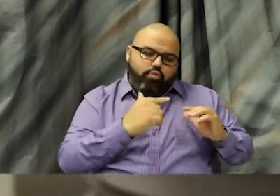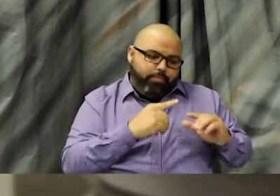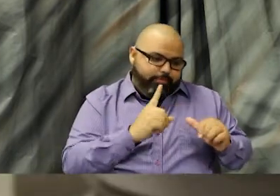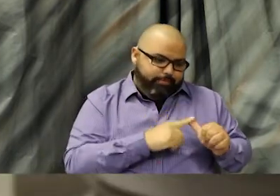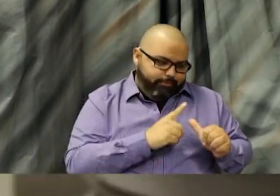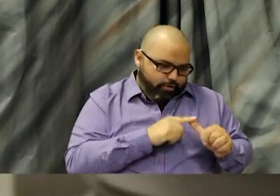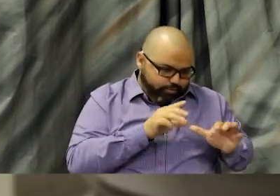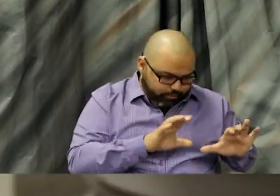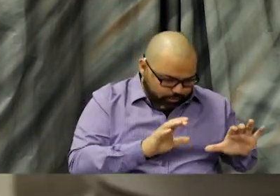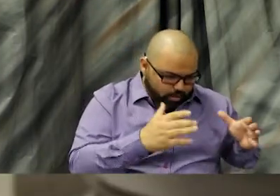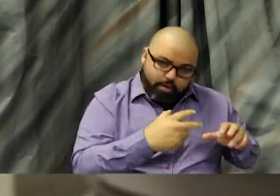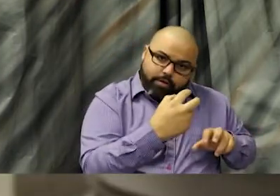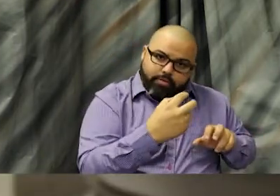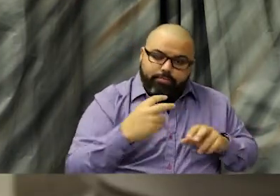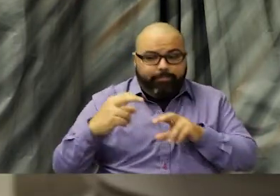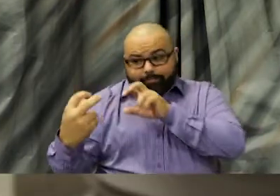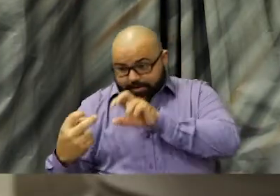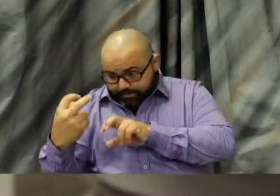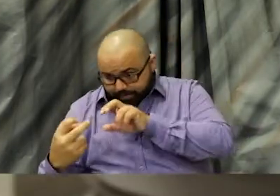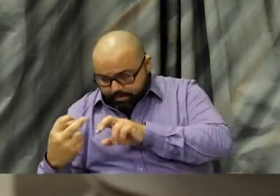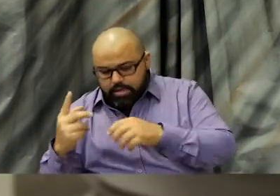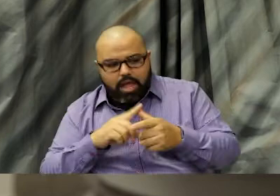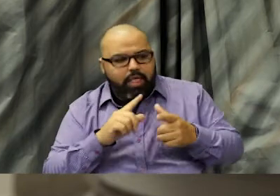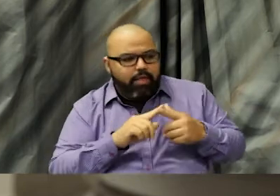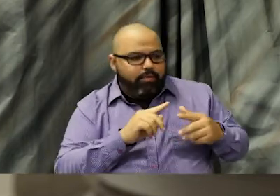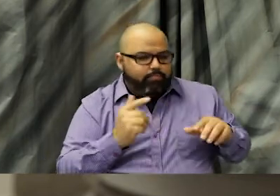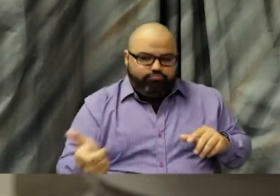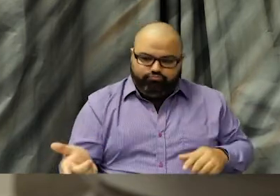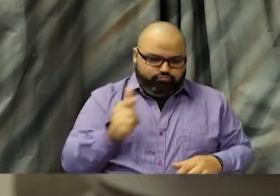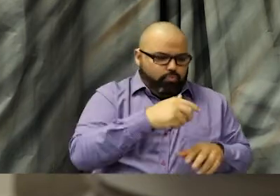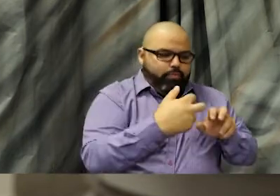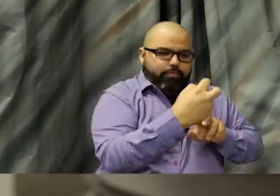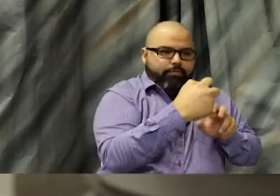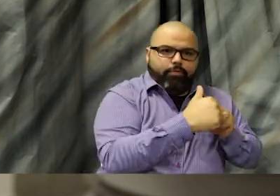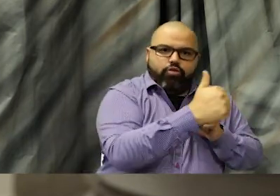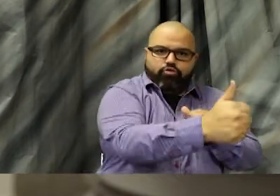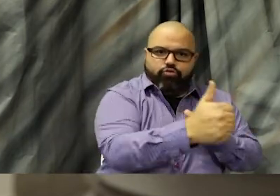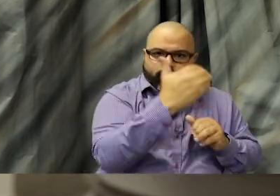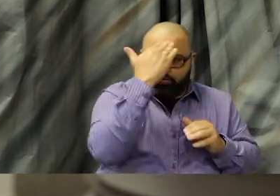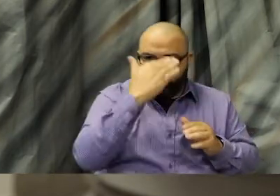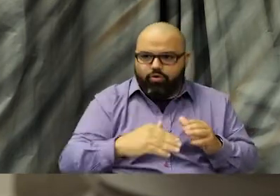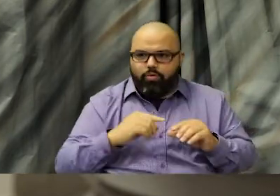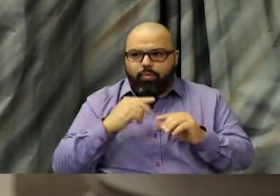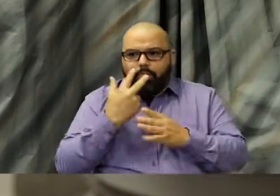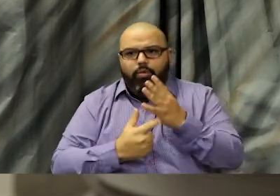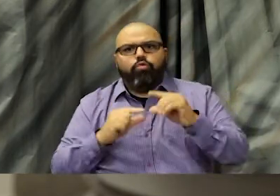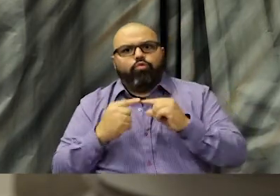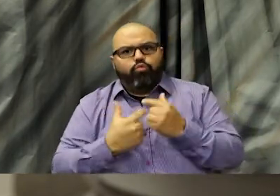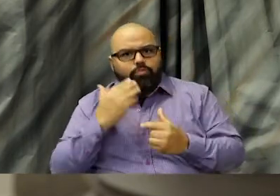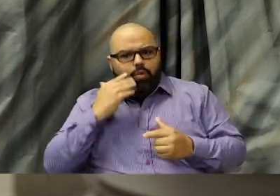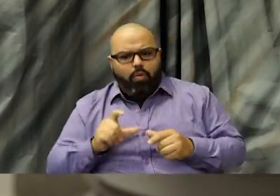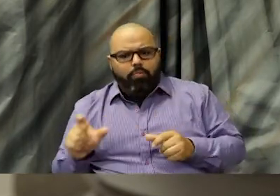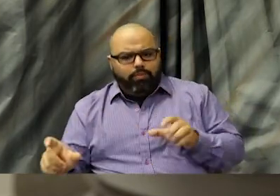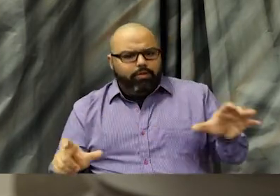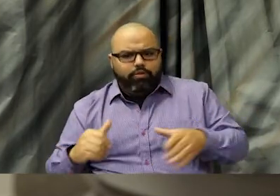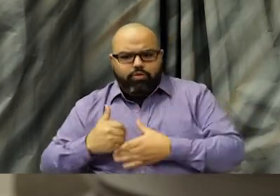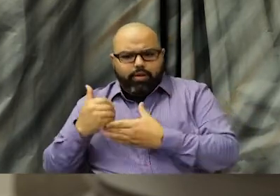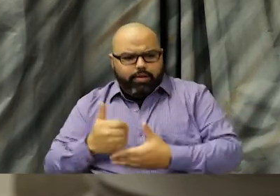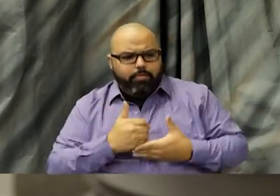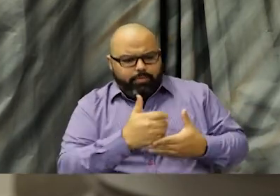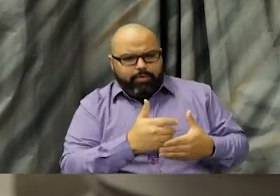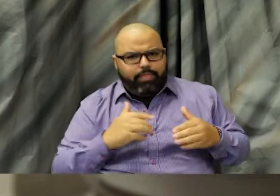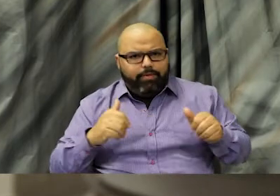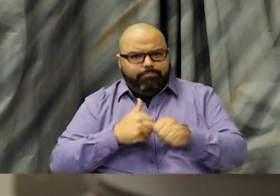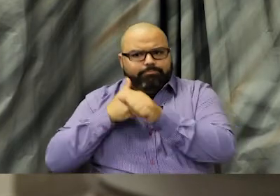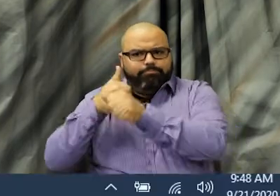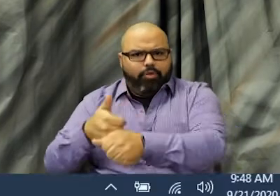group first, and then you're going to flip with them and then work with the other group. So you want to make sure that both groups know whether you're there with them or not, what